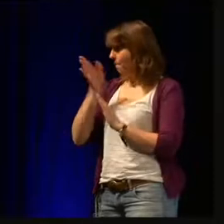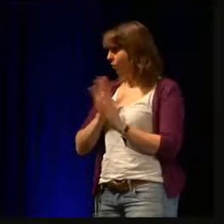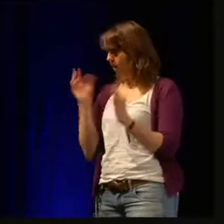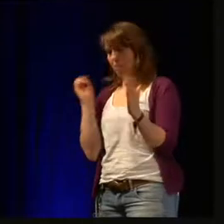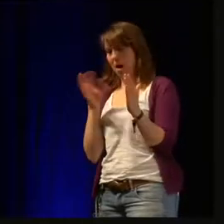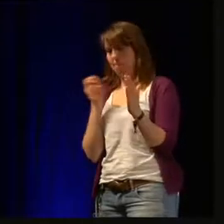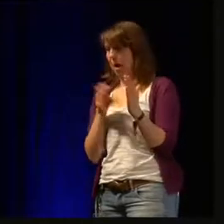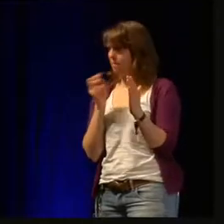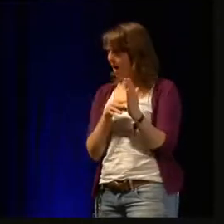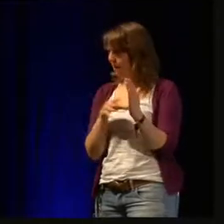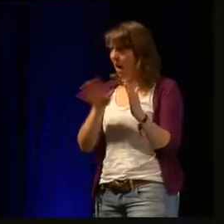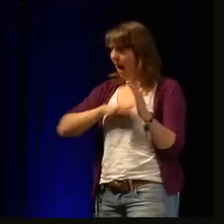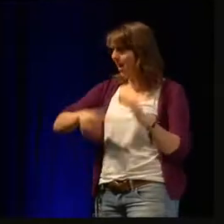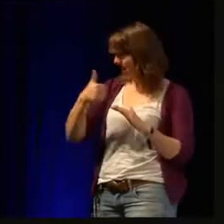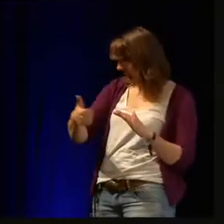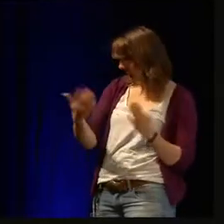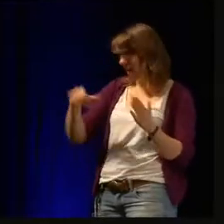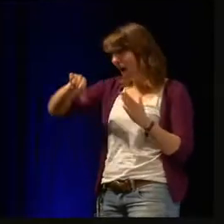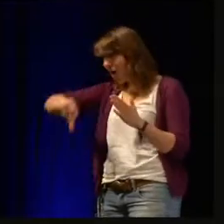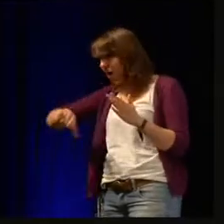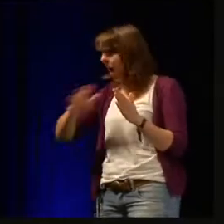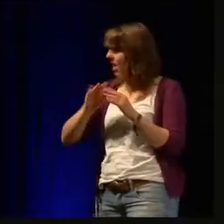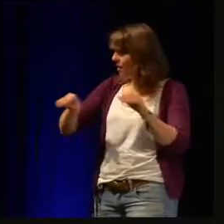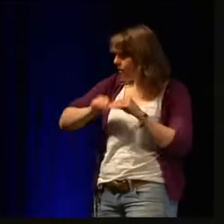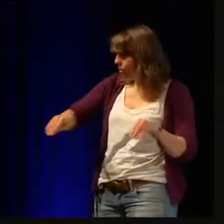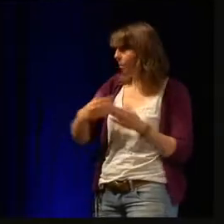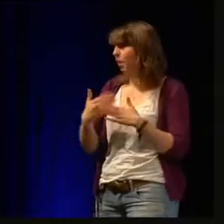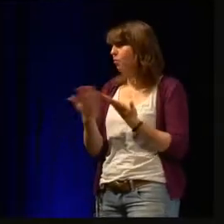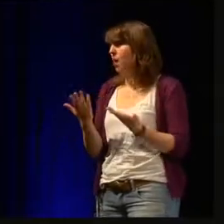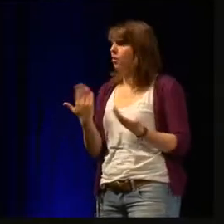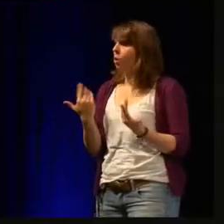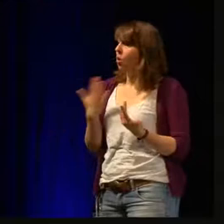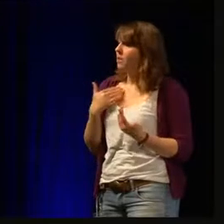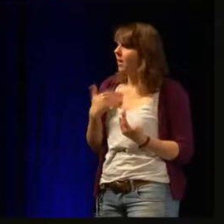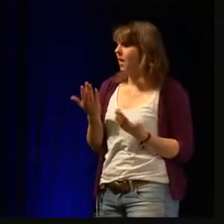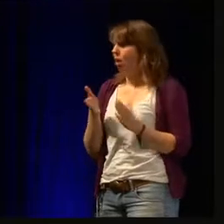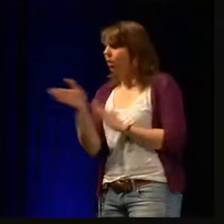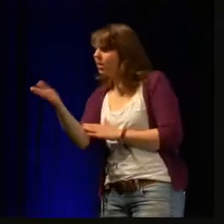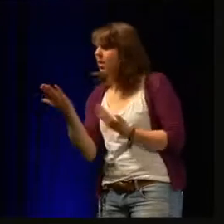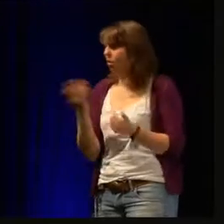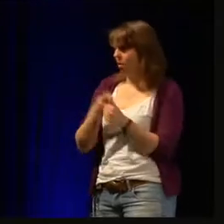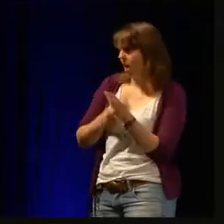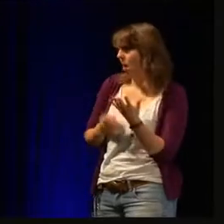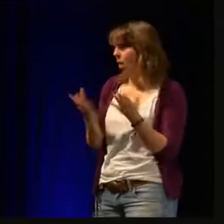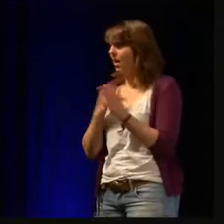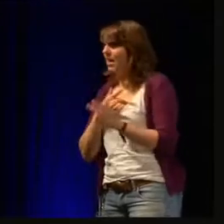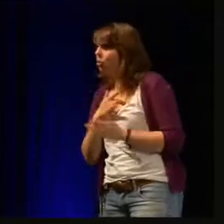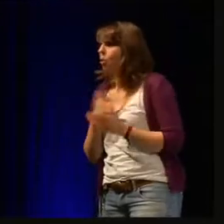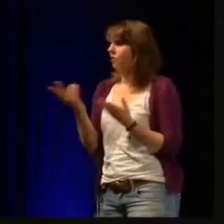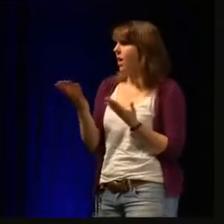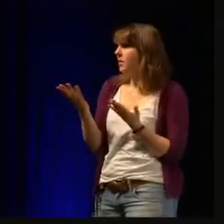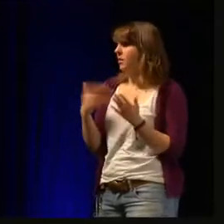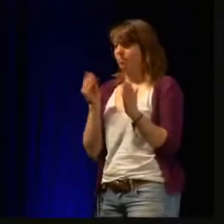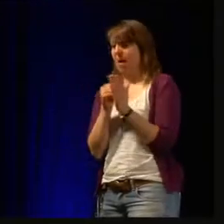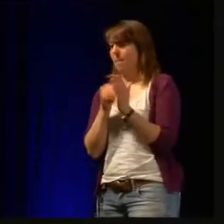volunteers that gave their Facebook profile with all of the likes and all of the information, like their sexual interest or their religion.